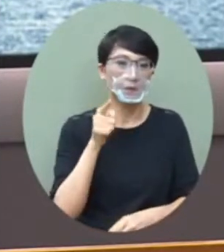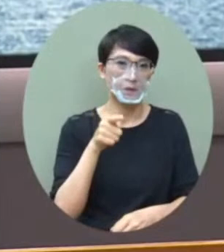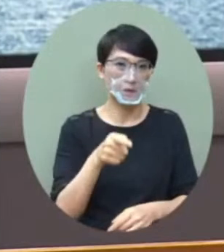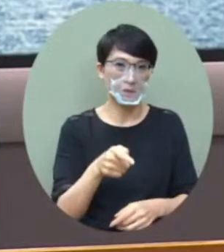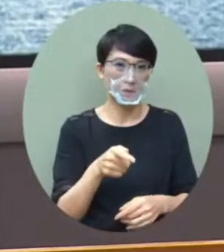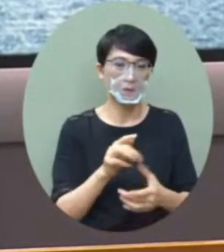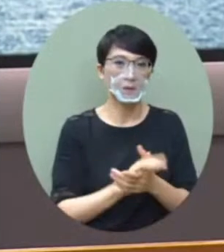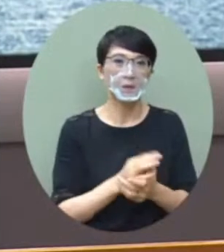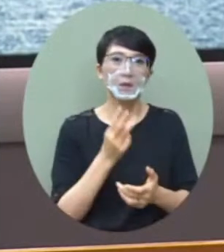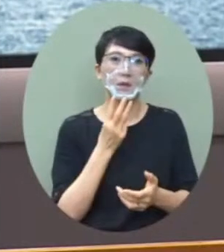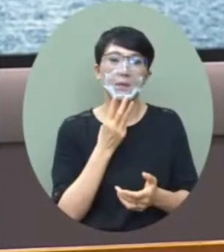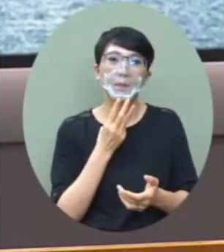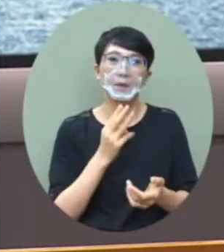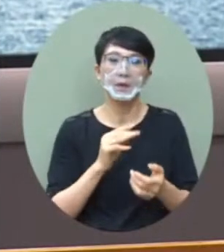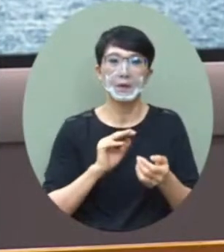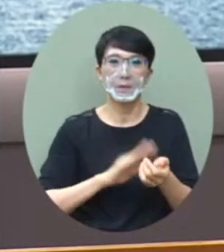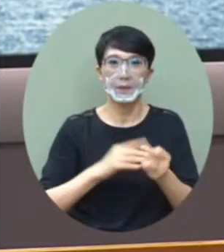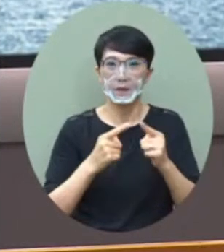wait for too long.